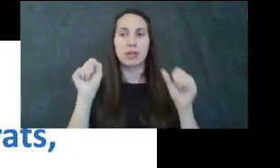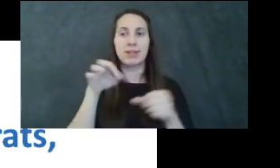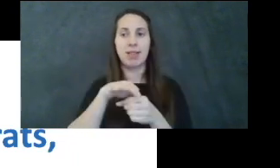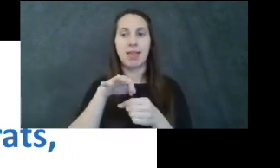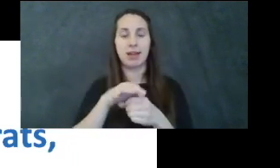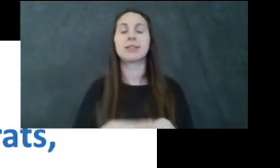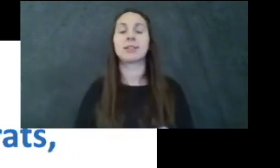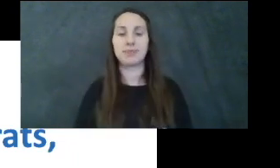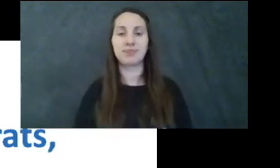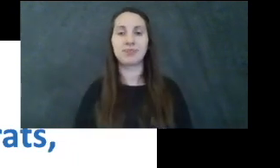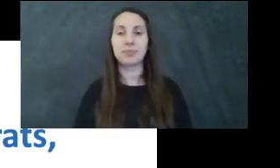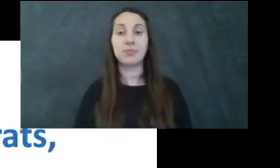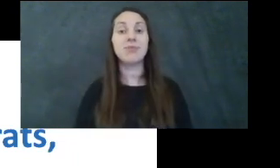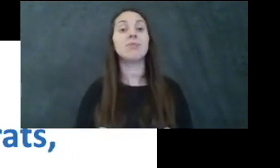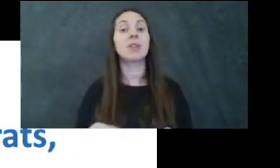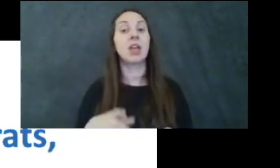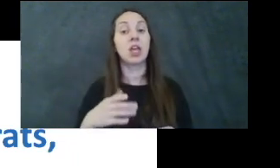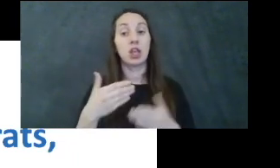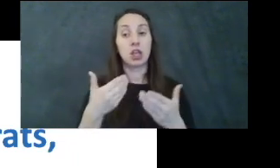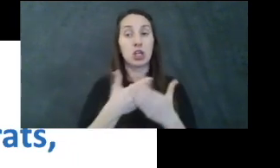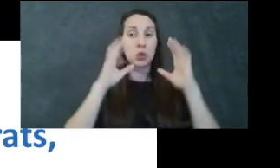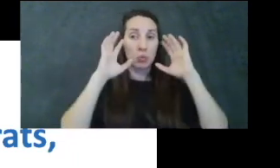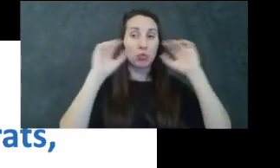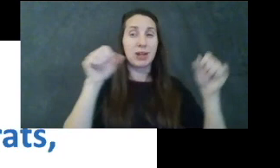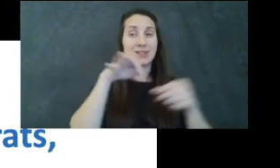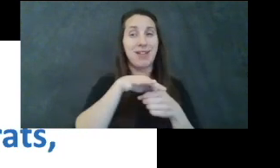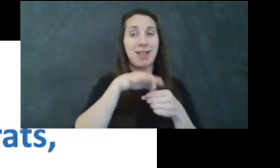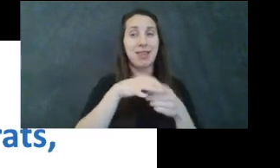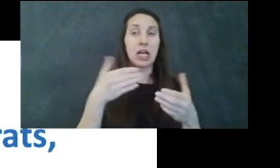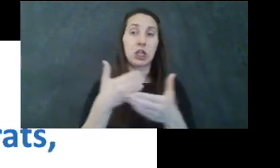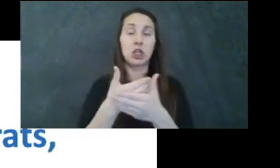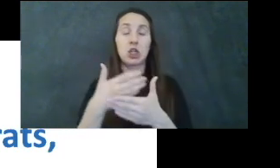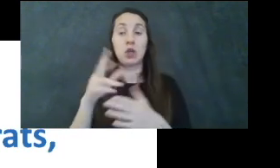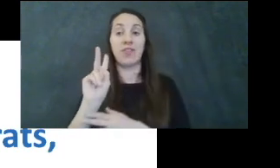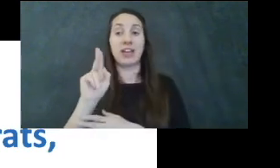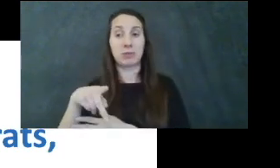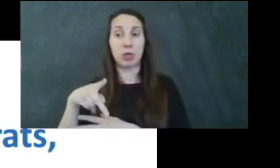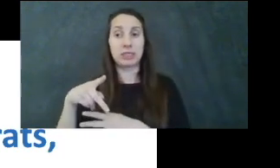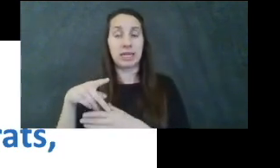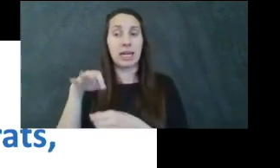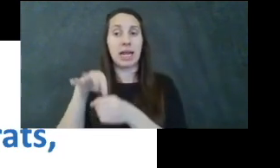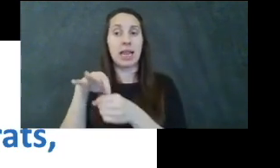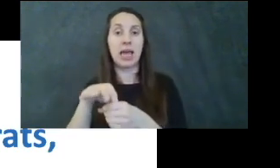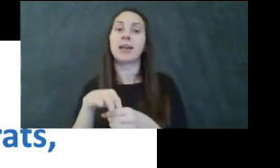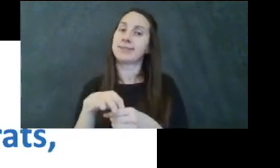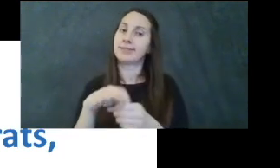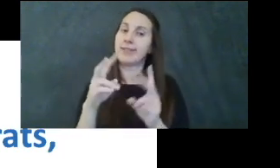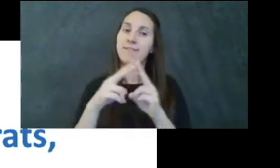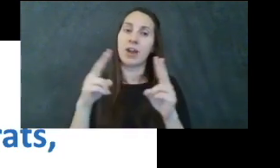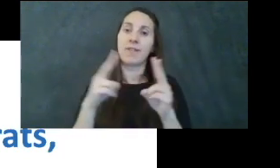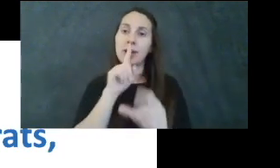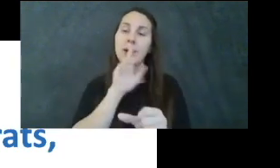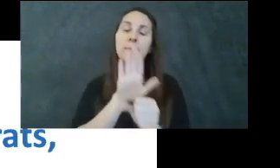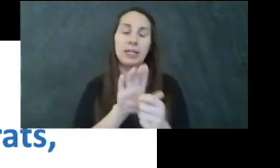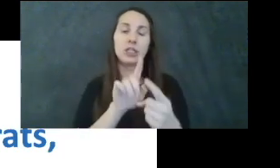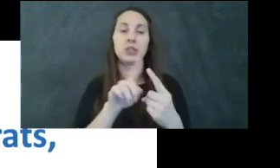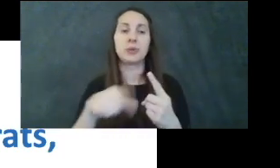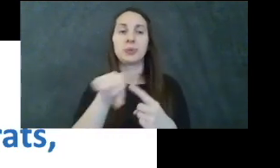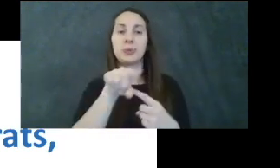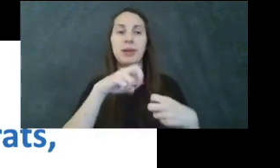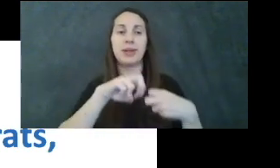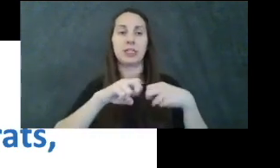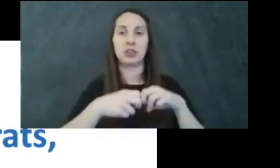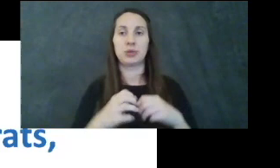president-elect and the new vice president-elect very, very committed on this, on these issues. If we look at